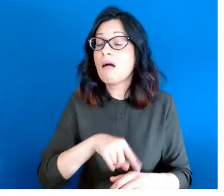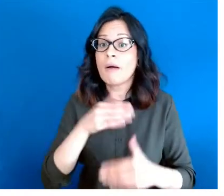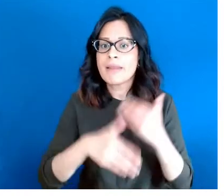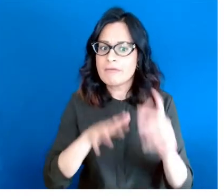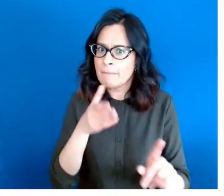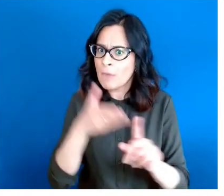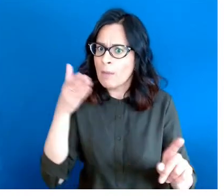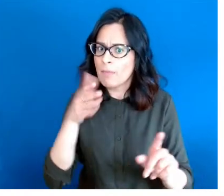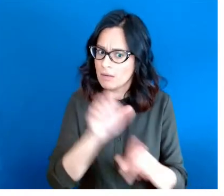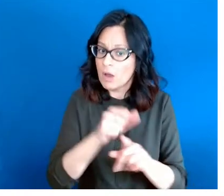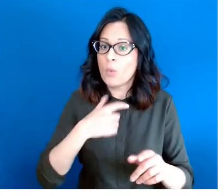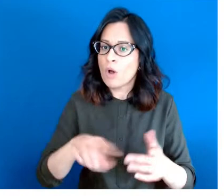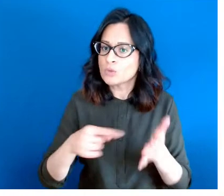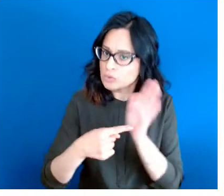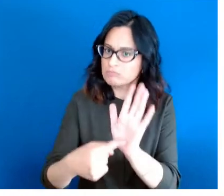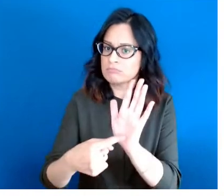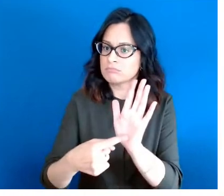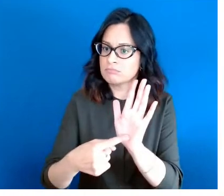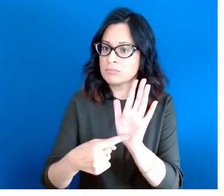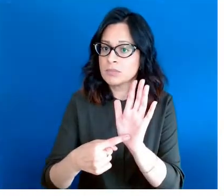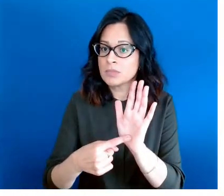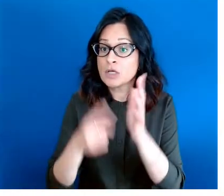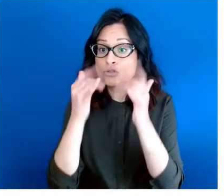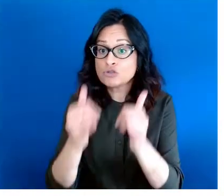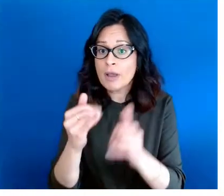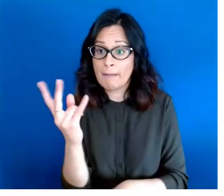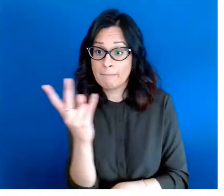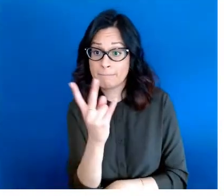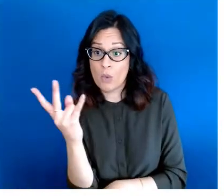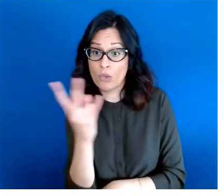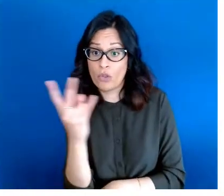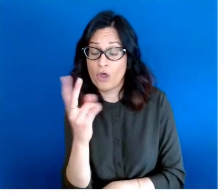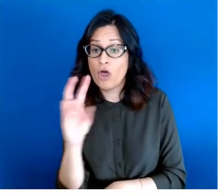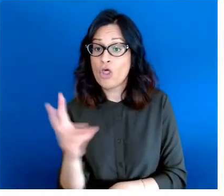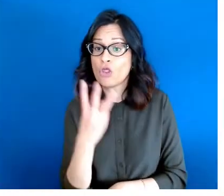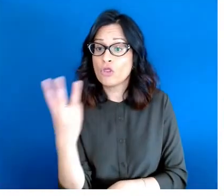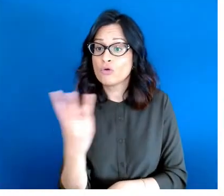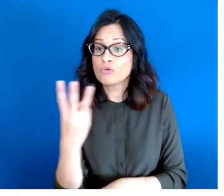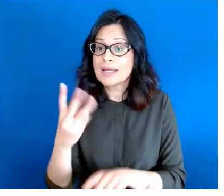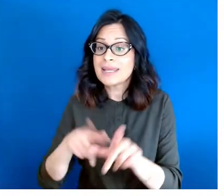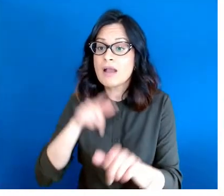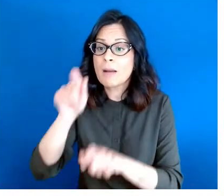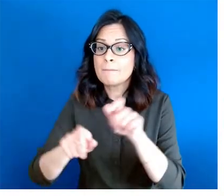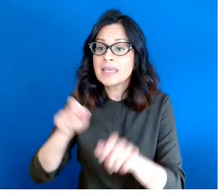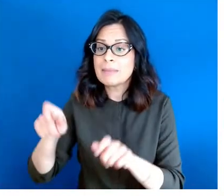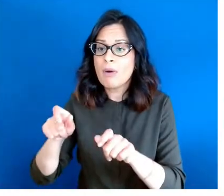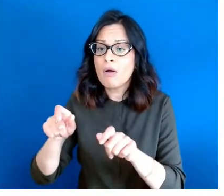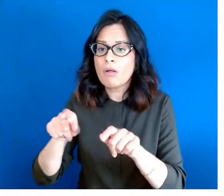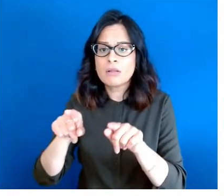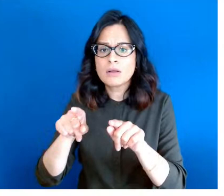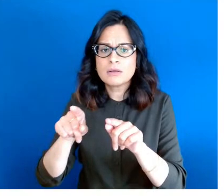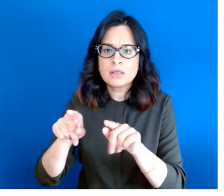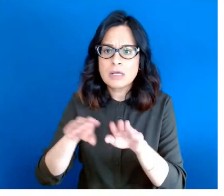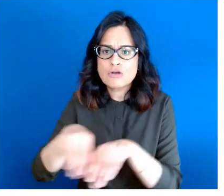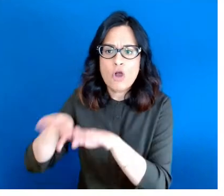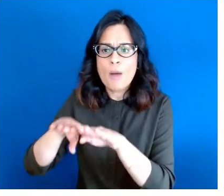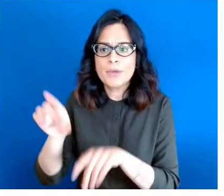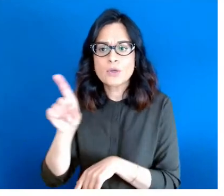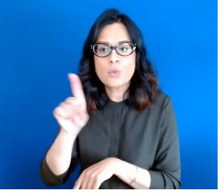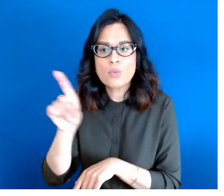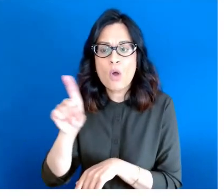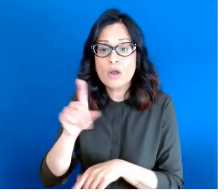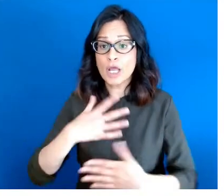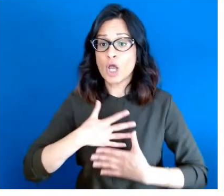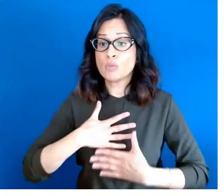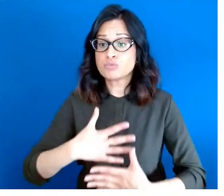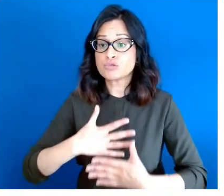to highlight this. So if you look at these three youngsters, what do they have in common? They're all breathing with their